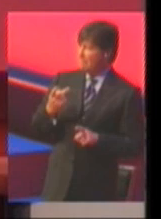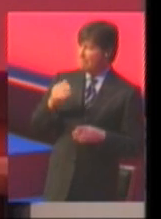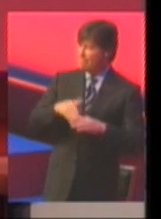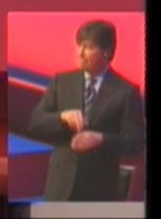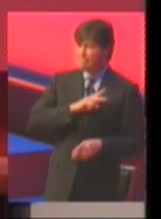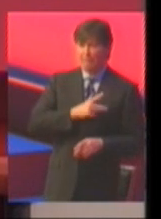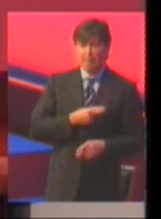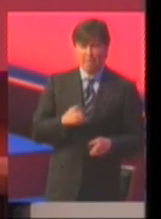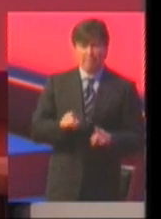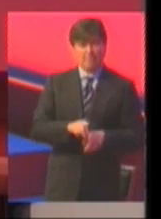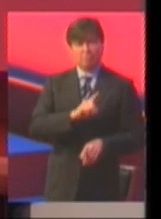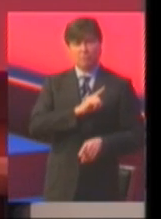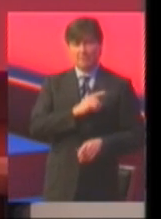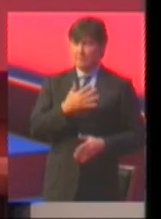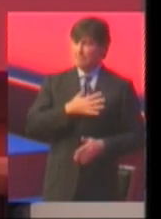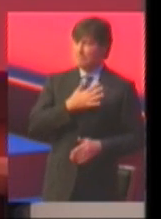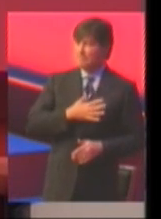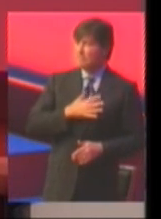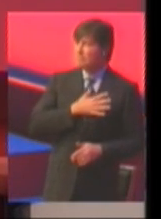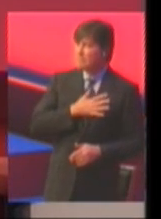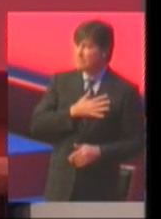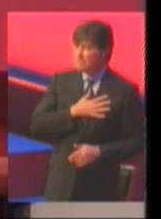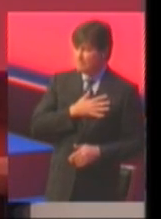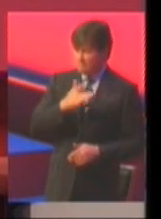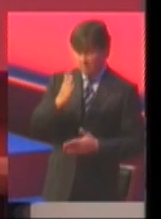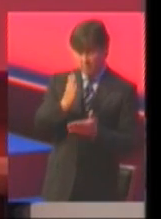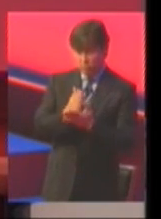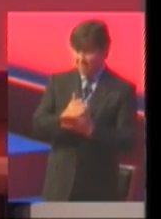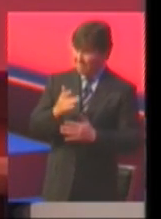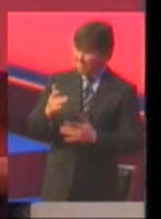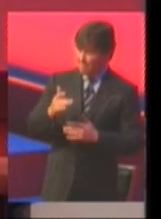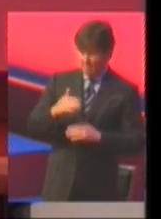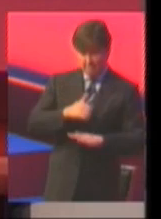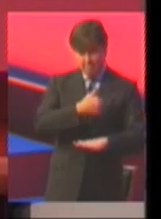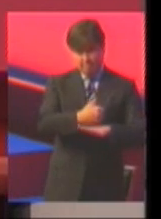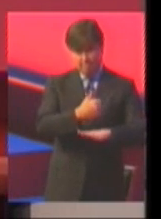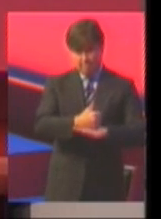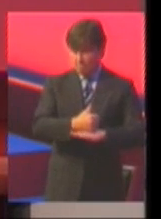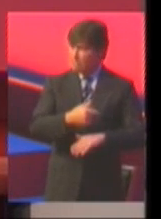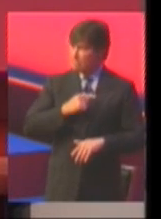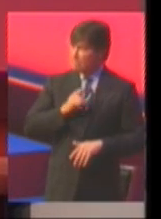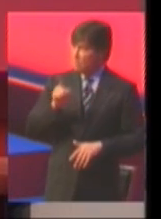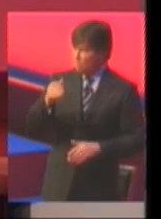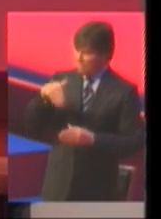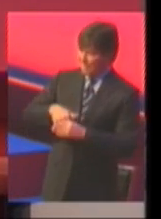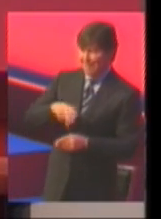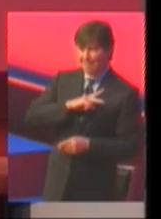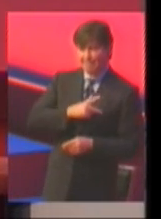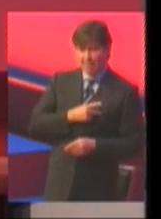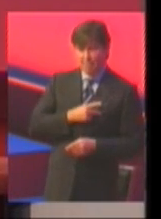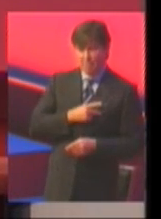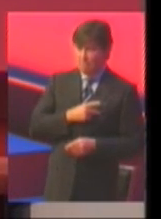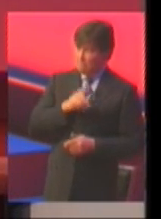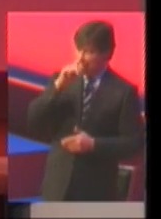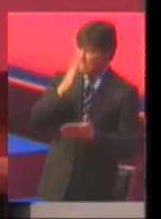Party. Because at the most fundamental root level, we joined the Labour Party because we believe